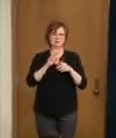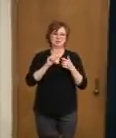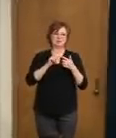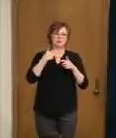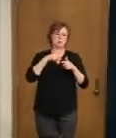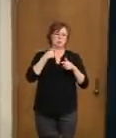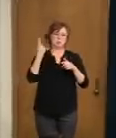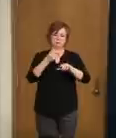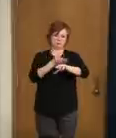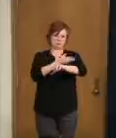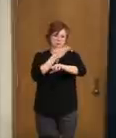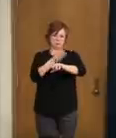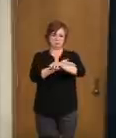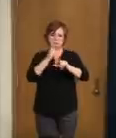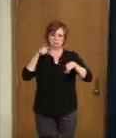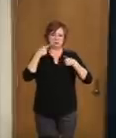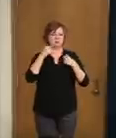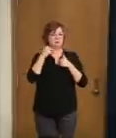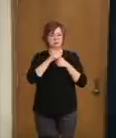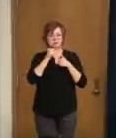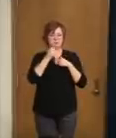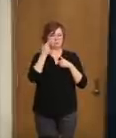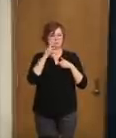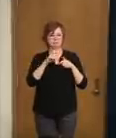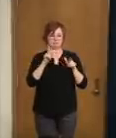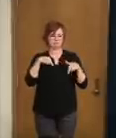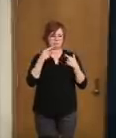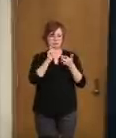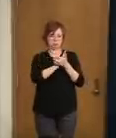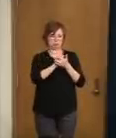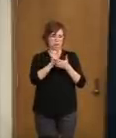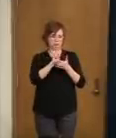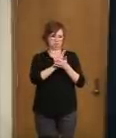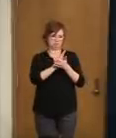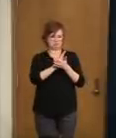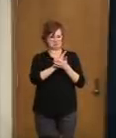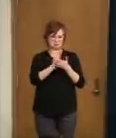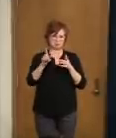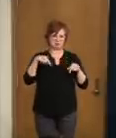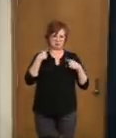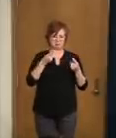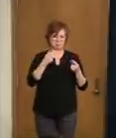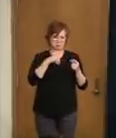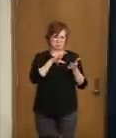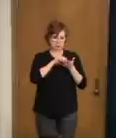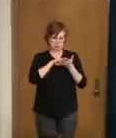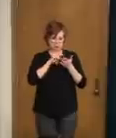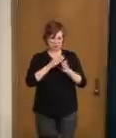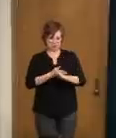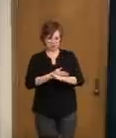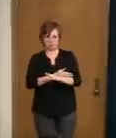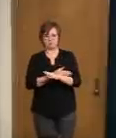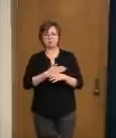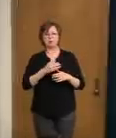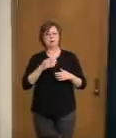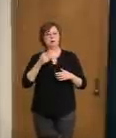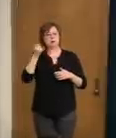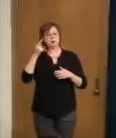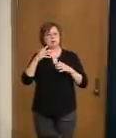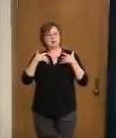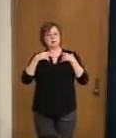that just by the results over the last week or two. The health system is very experienced in